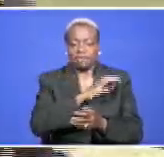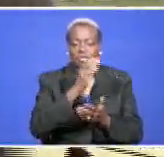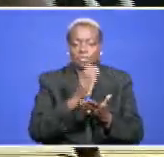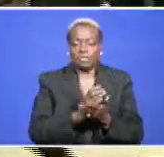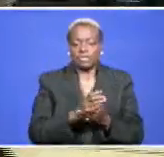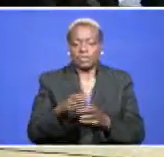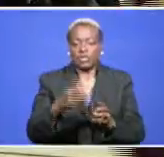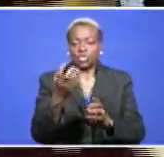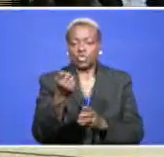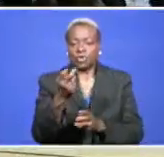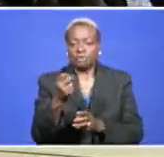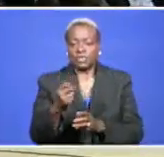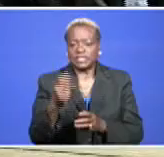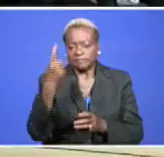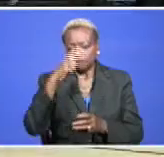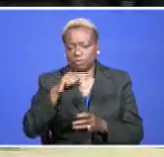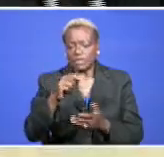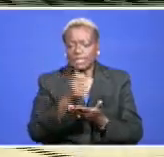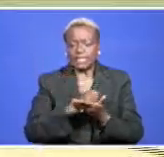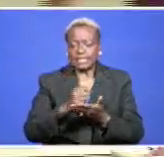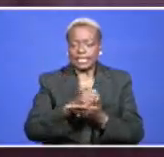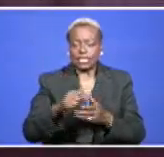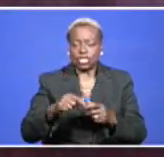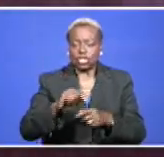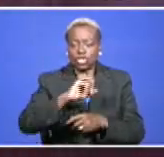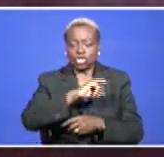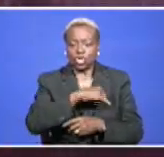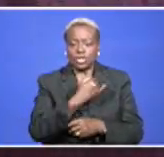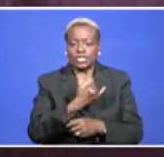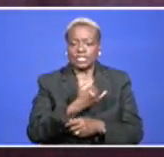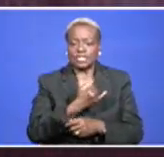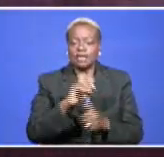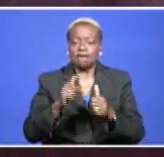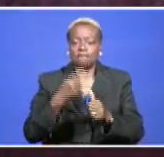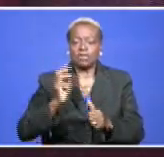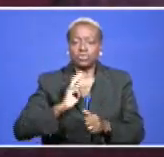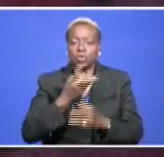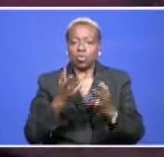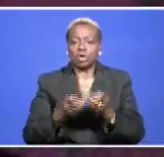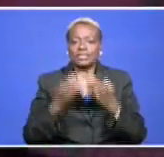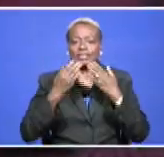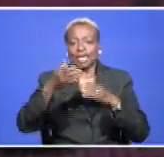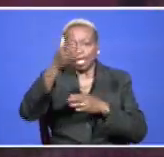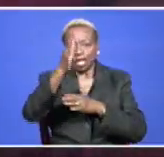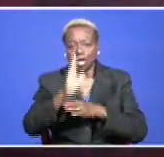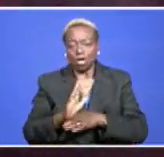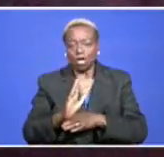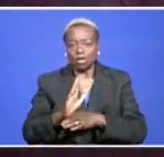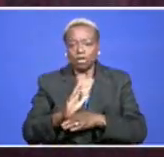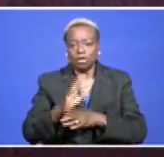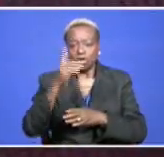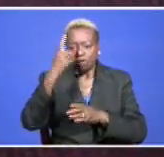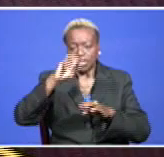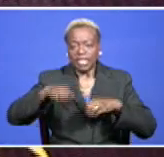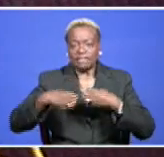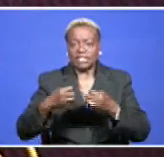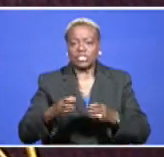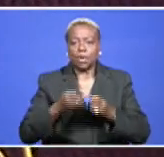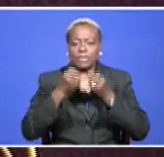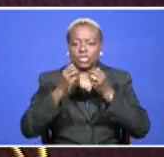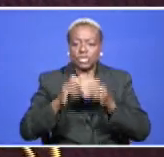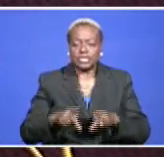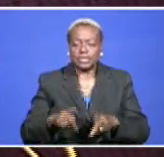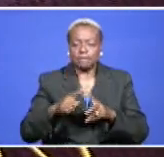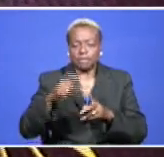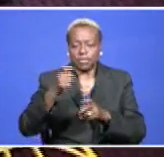12 points for the Giants. First of all, we'd like to thank God Almighty for giving us the opportunity for the win.